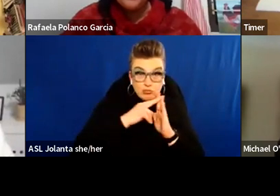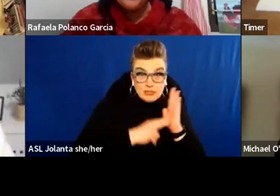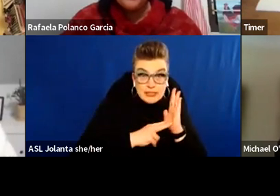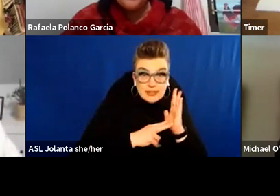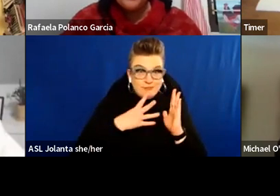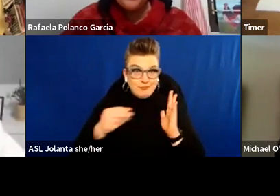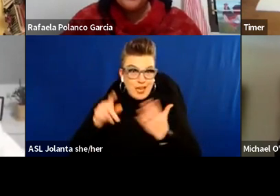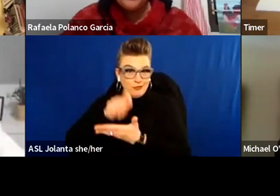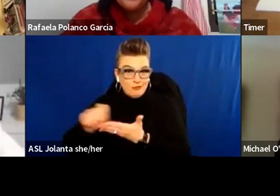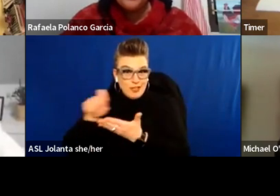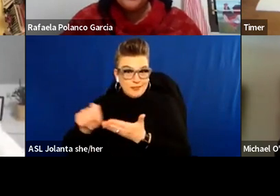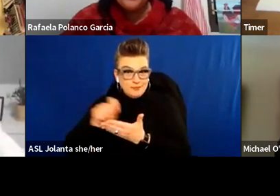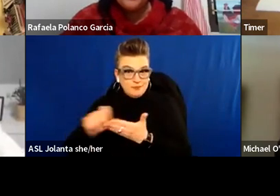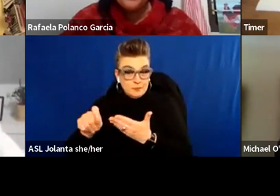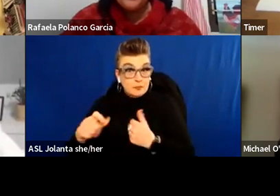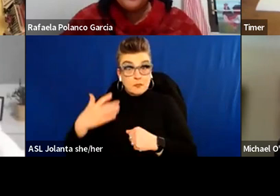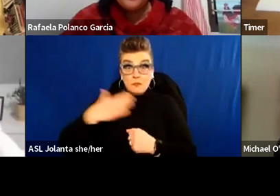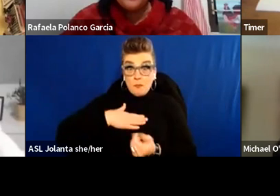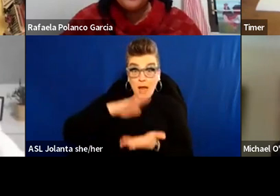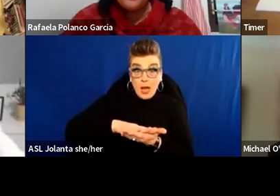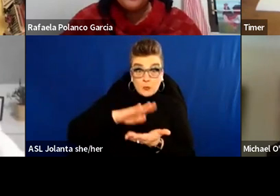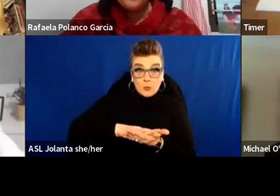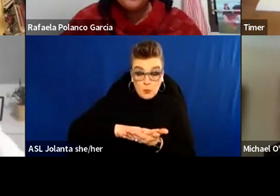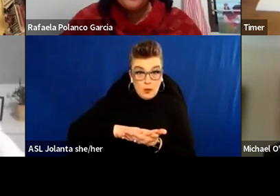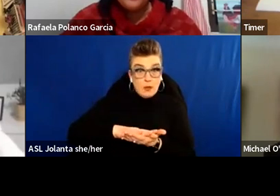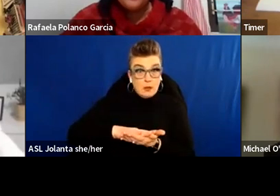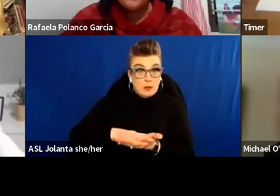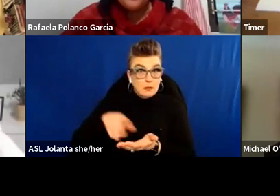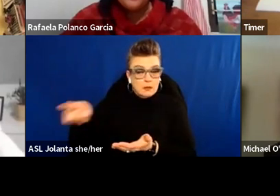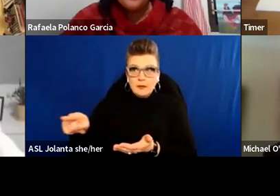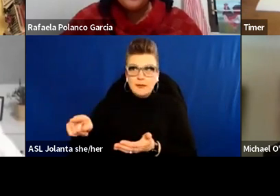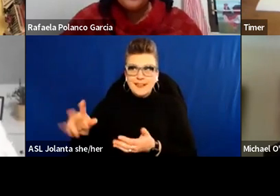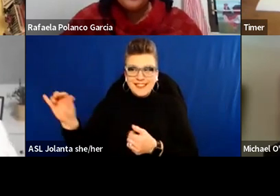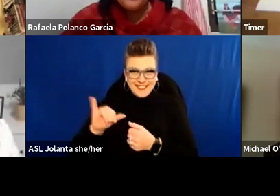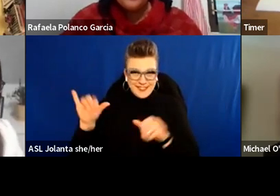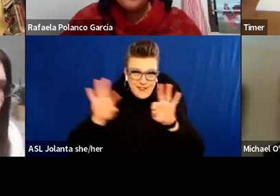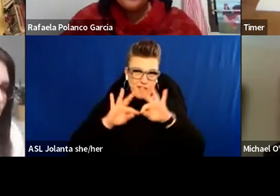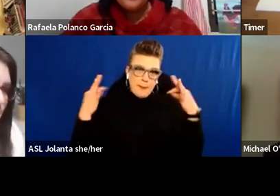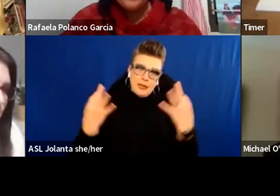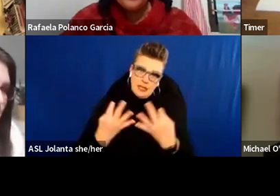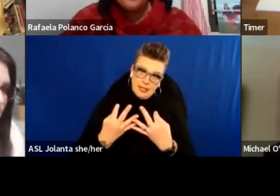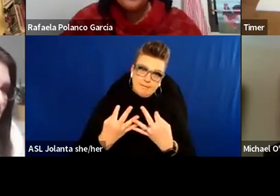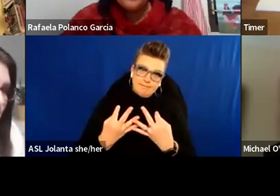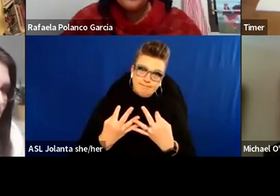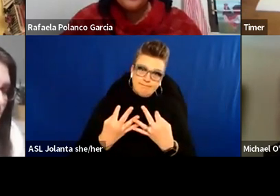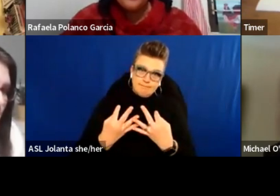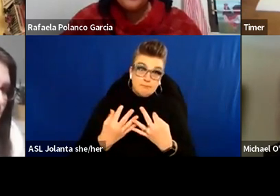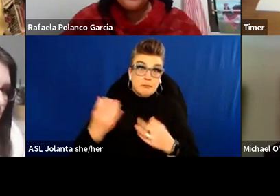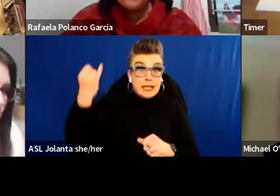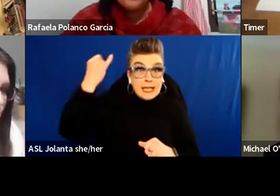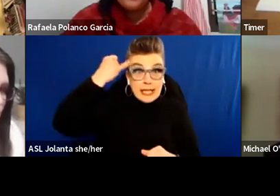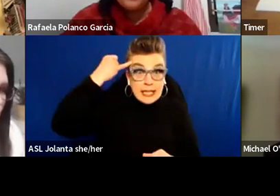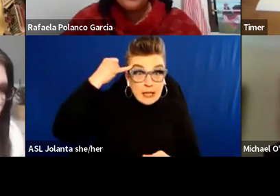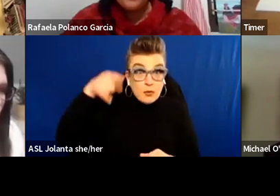write my school is help is like a family if you